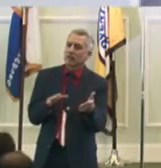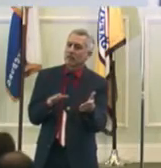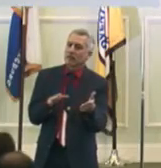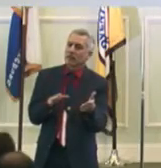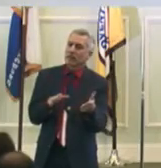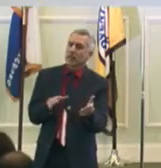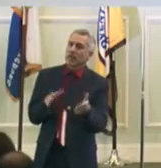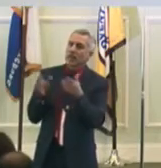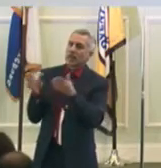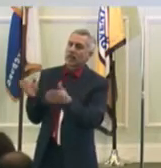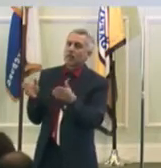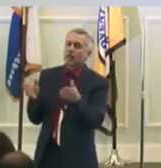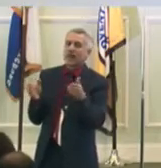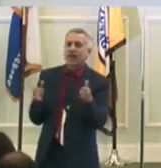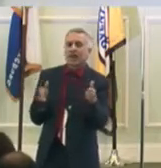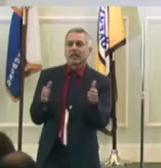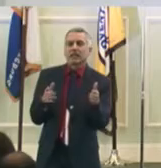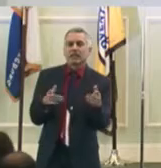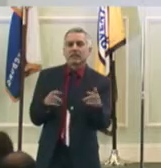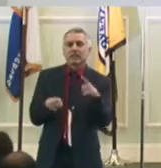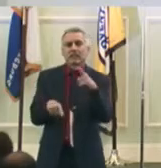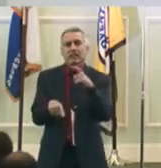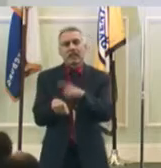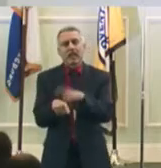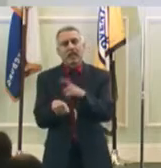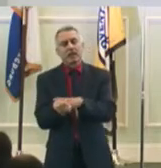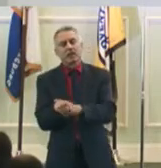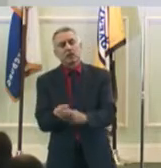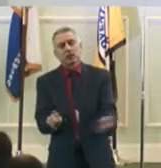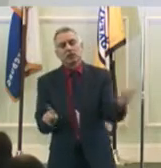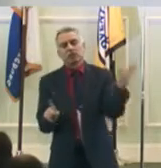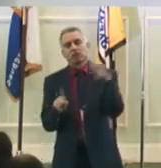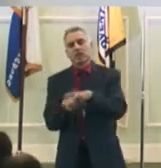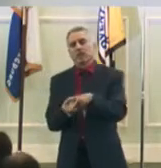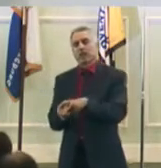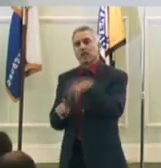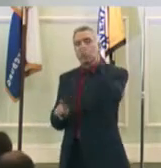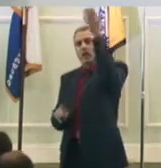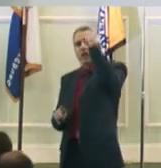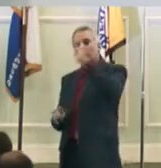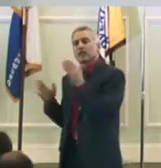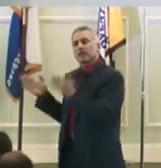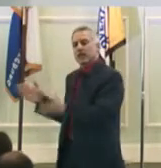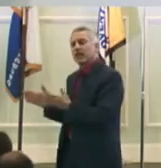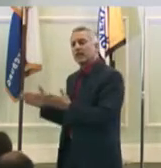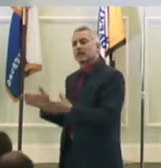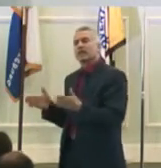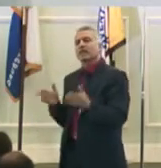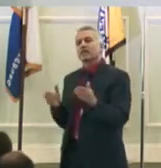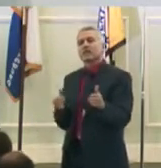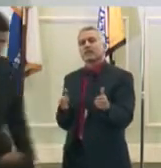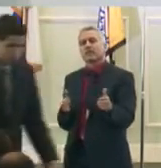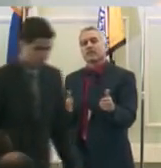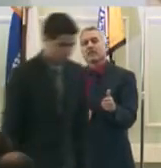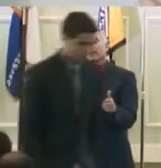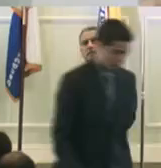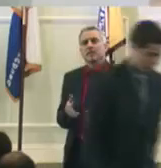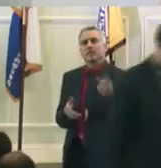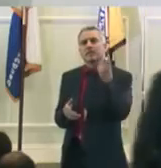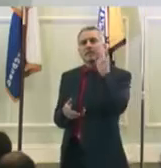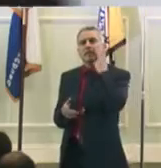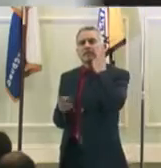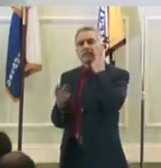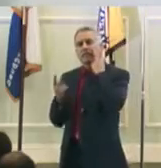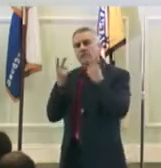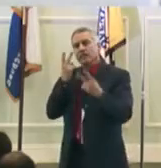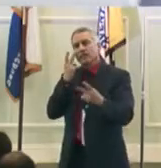is time to implement the plan. And this came clear for me through the play, Sister Sharon, as I watched it over and over and over again. The